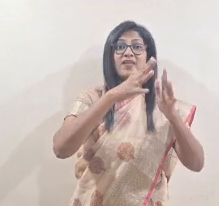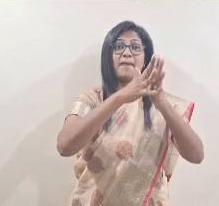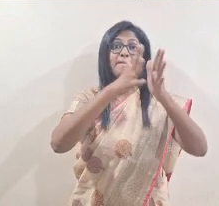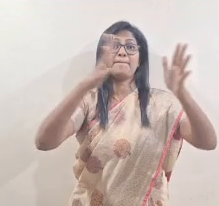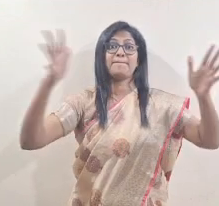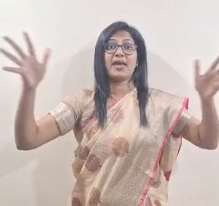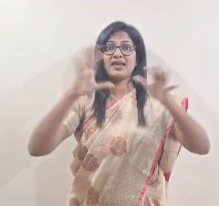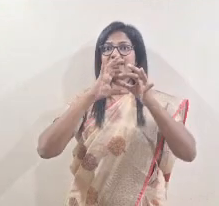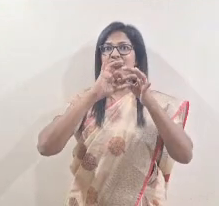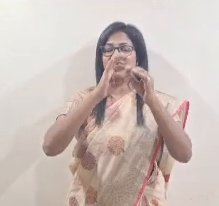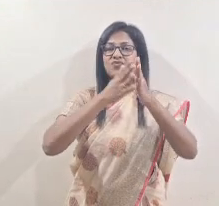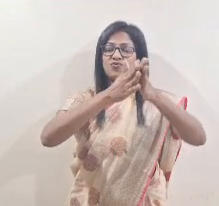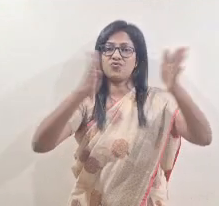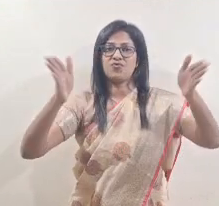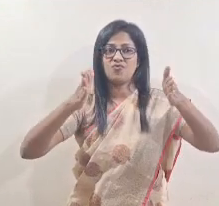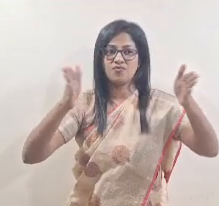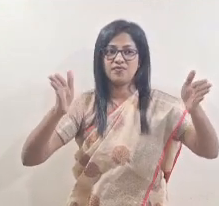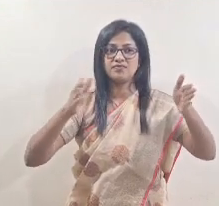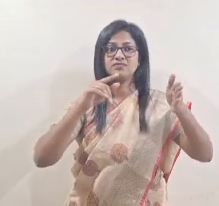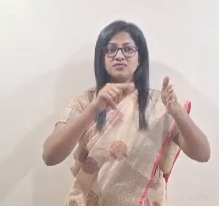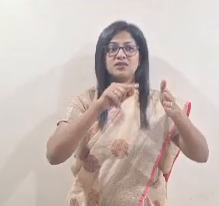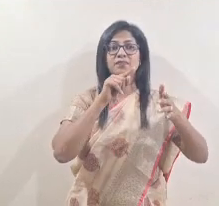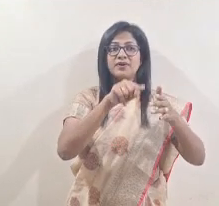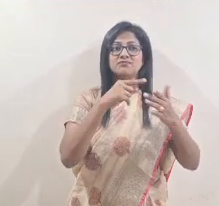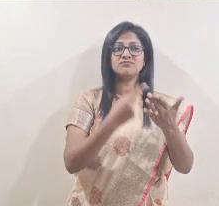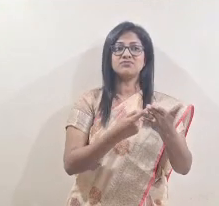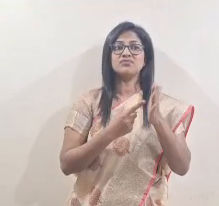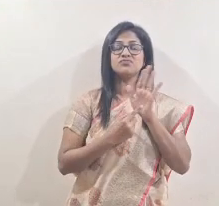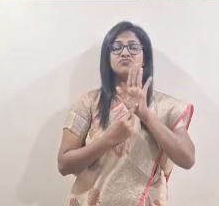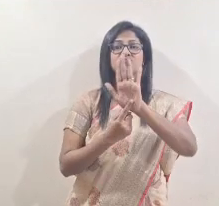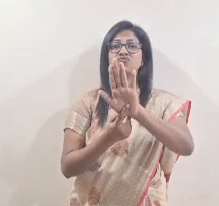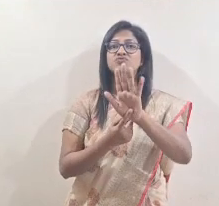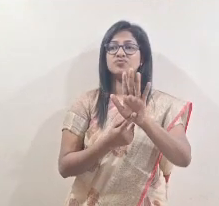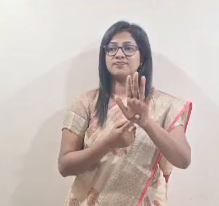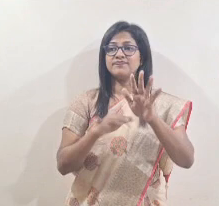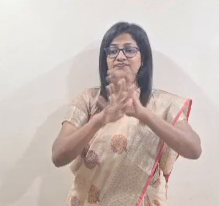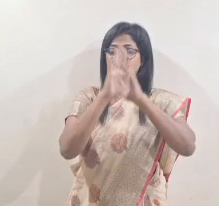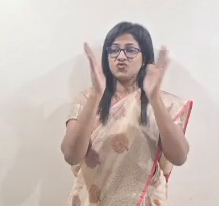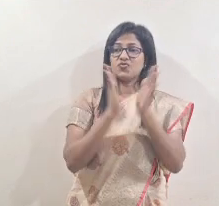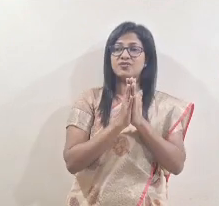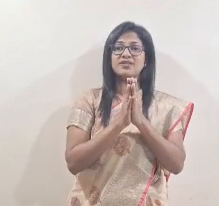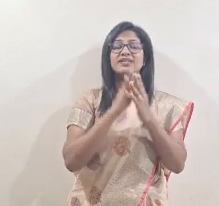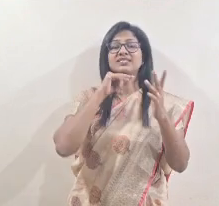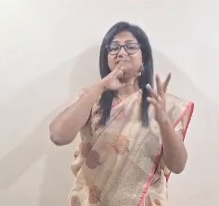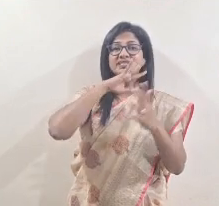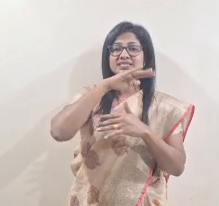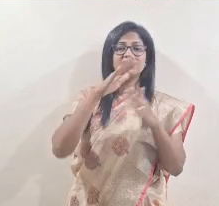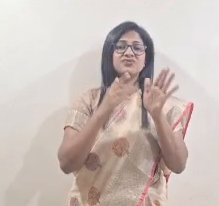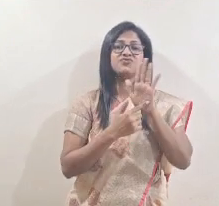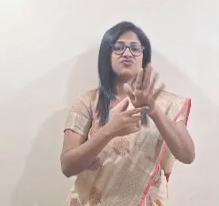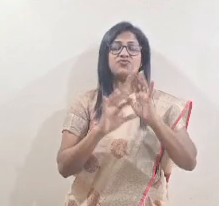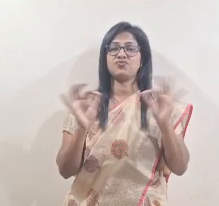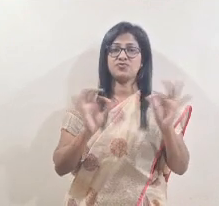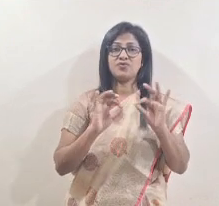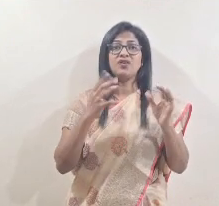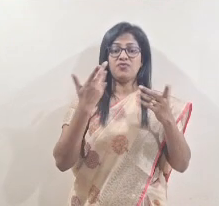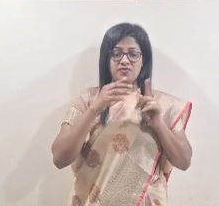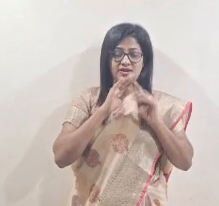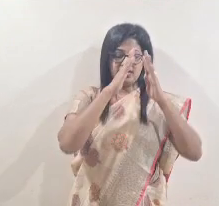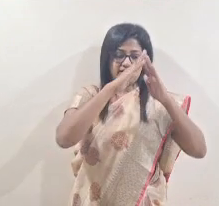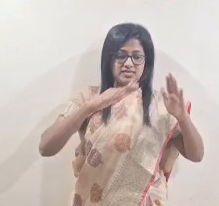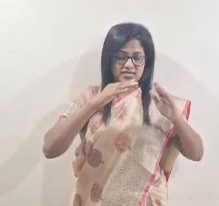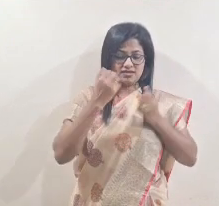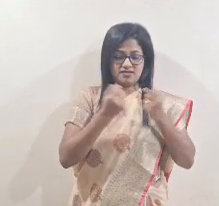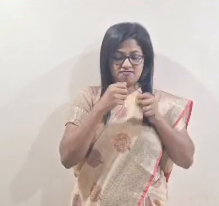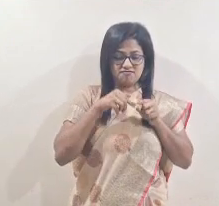major connecting road, but that does not represent in totality the emissions. Say it will move out of the